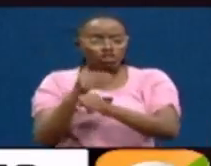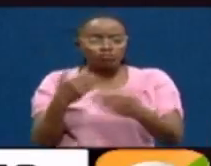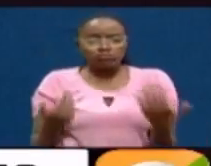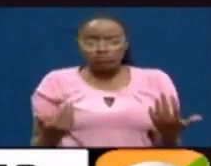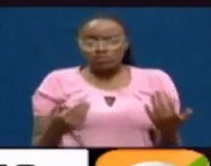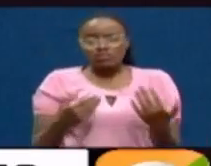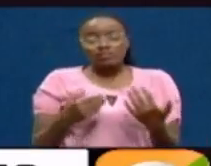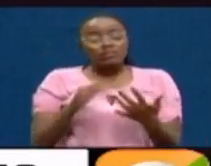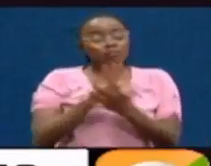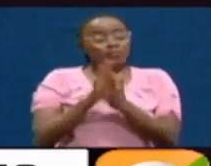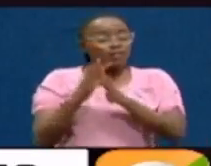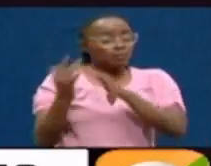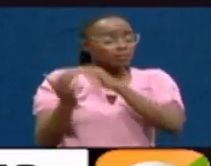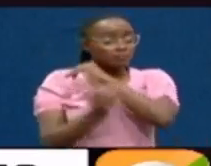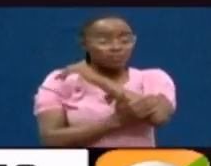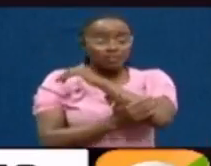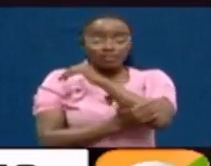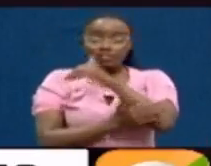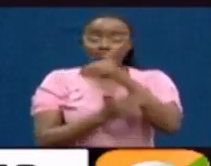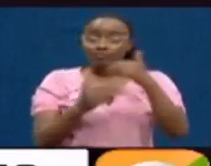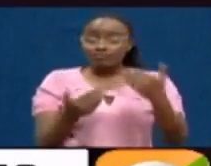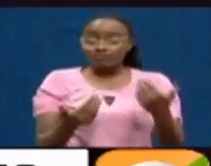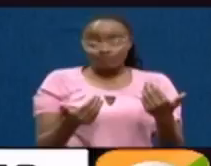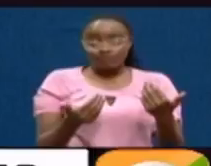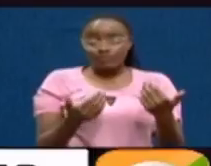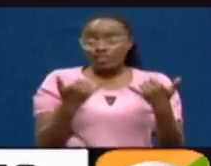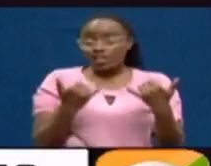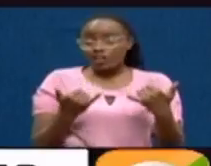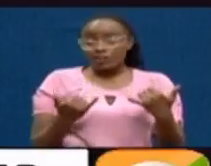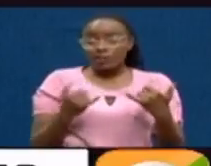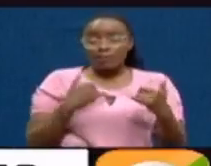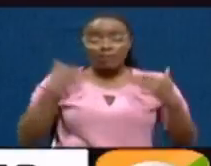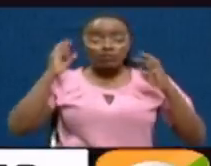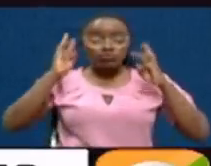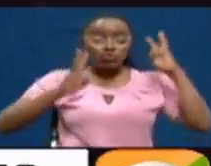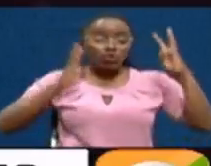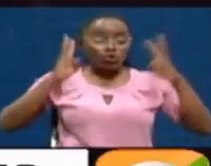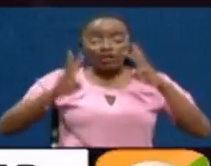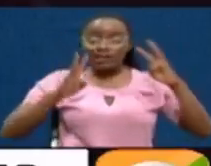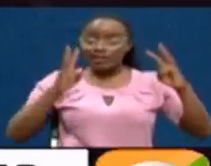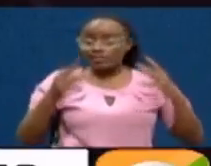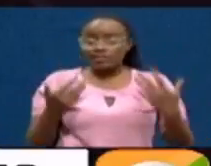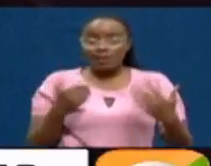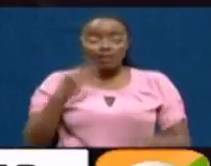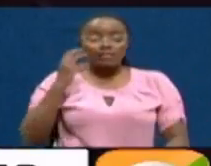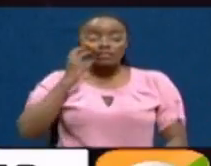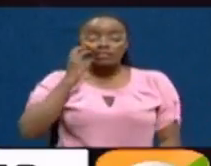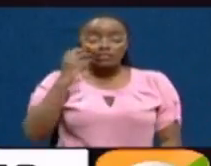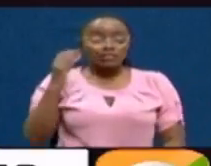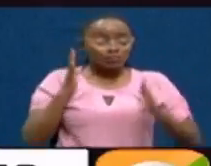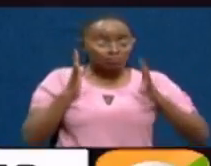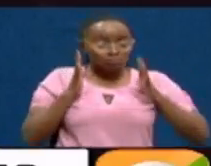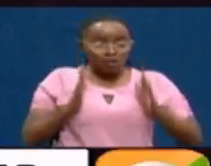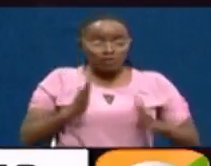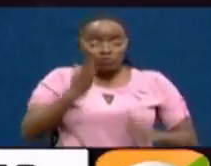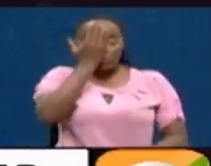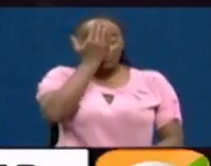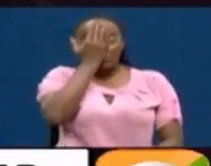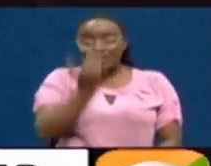really getting bad. And it has gotten to a point I'm even worried. I'm a sad human